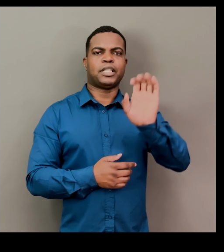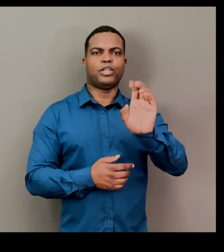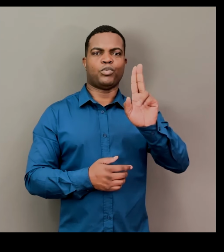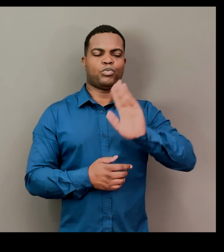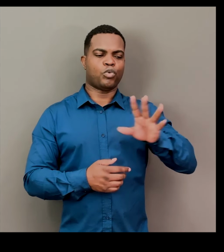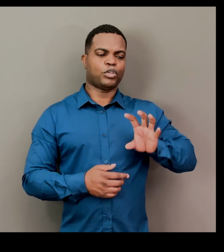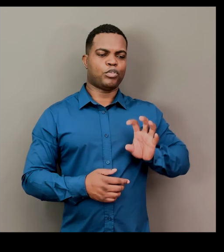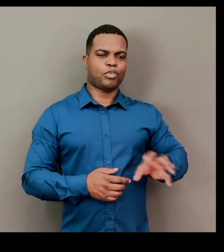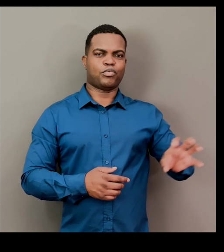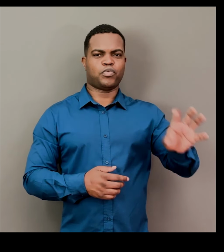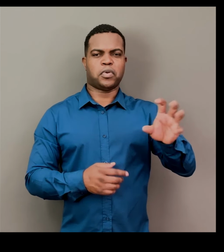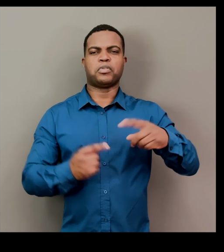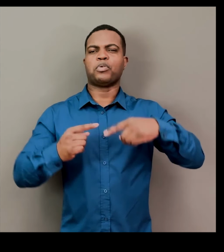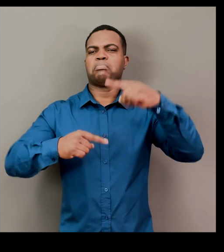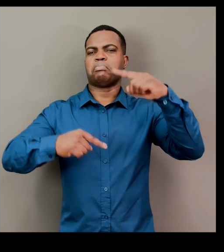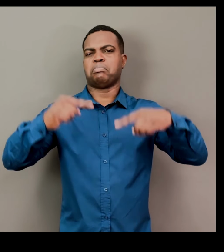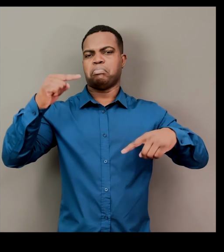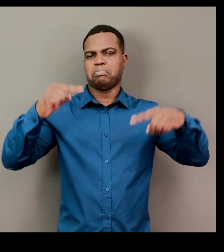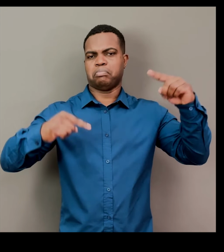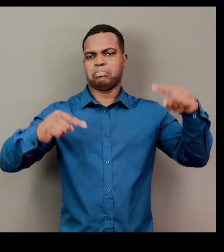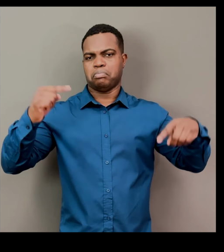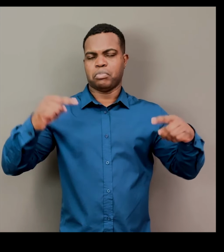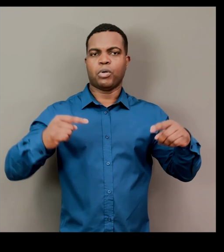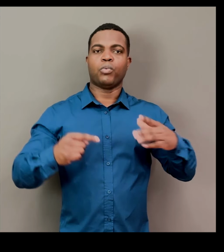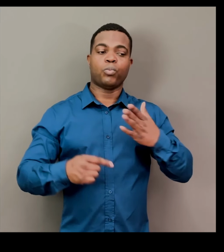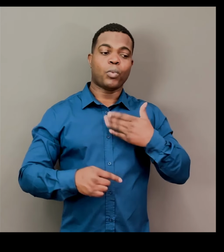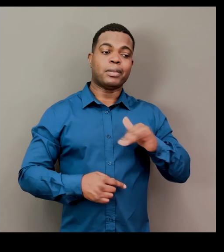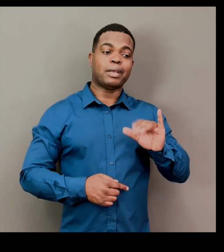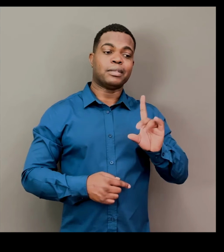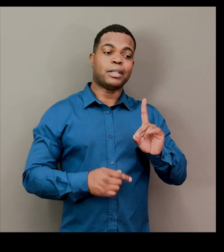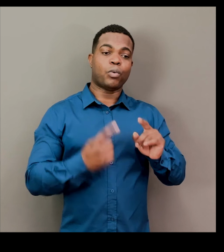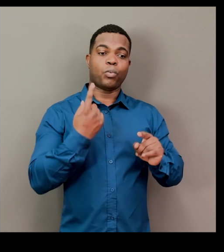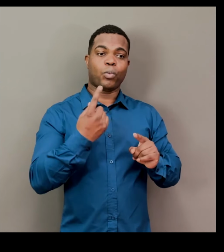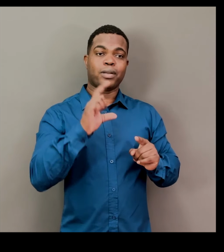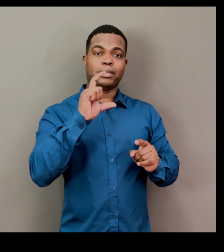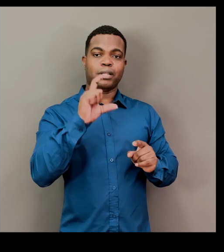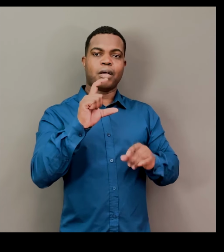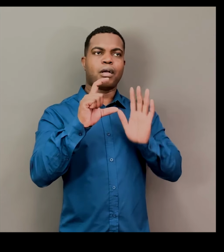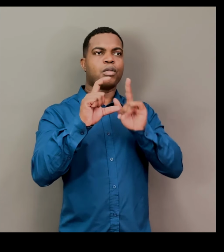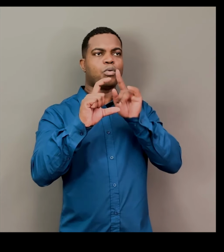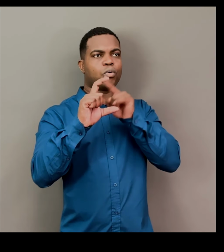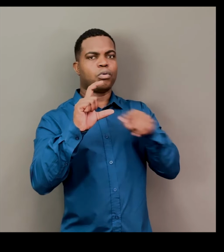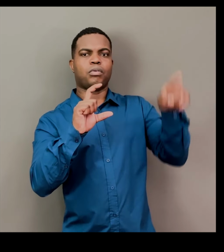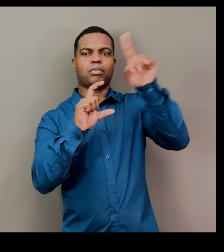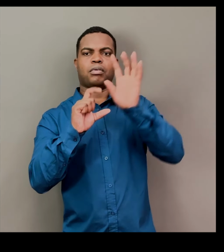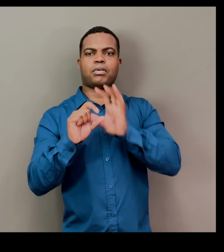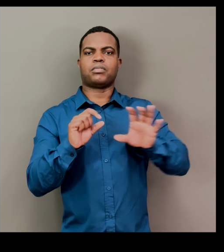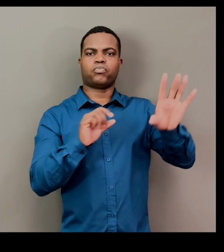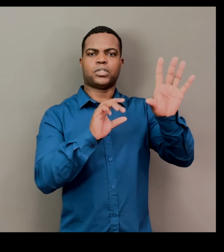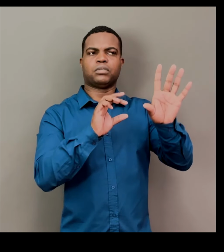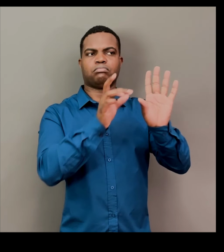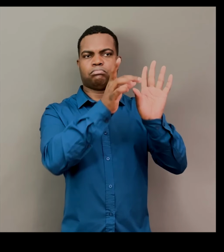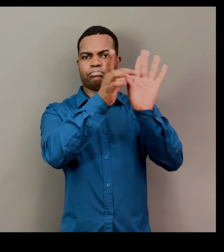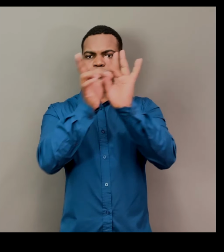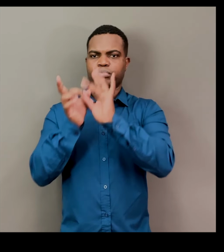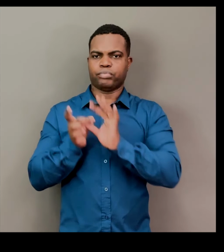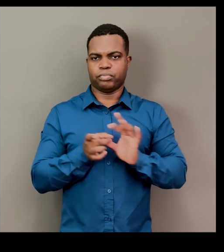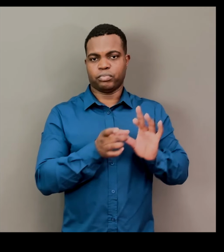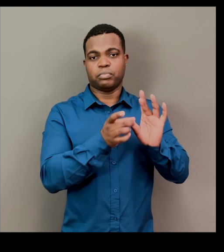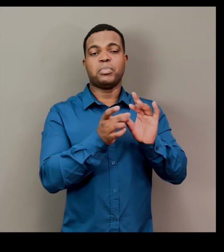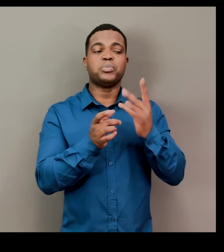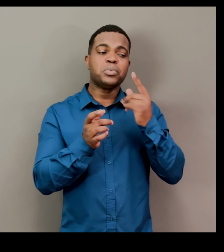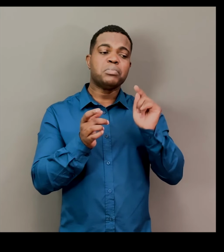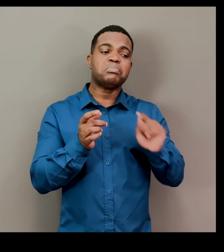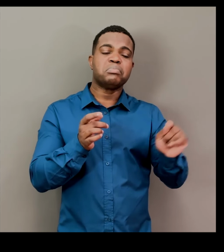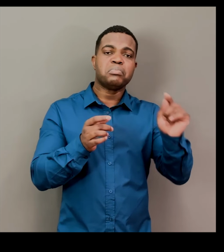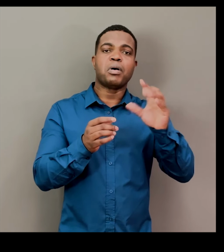it interoperable with those in other member states. This has led to many discrepancies between